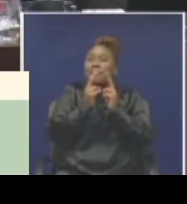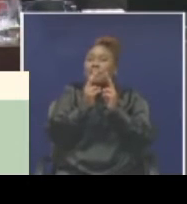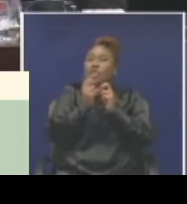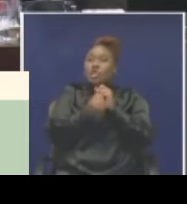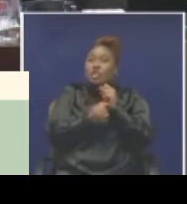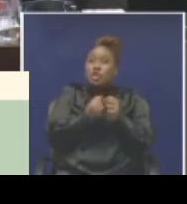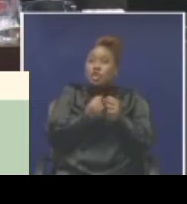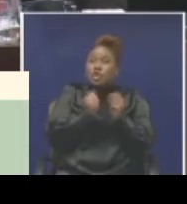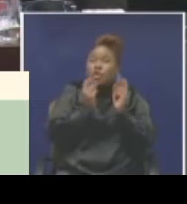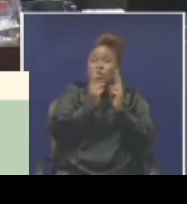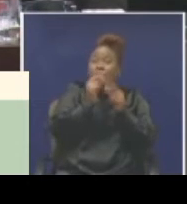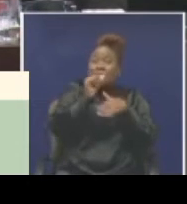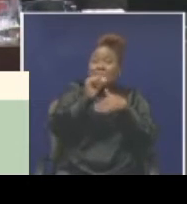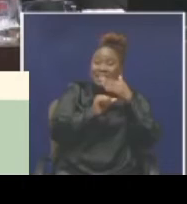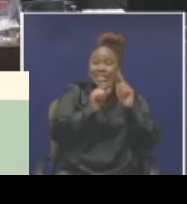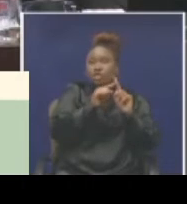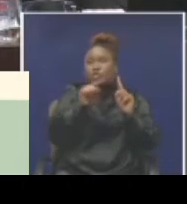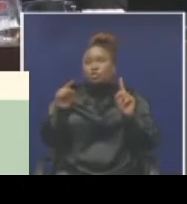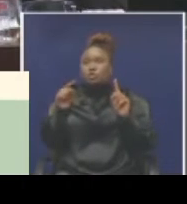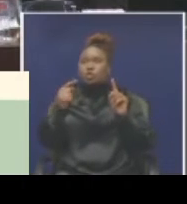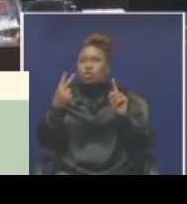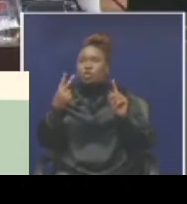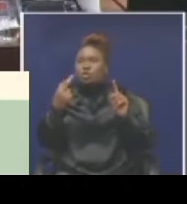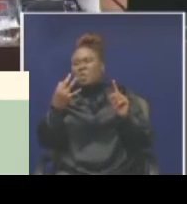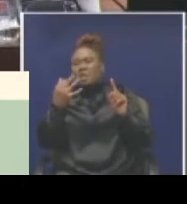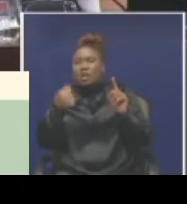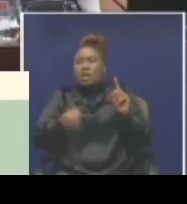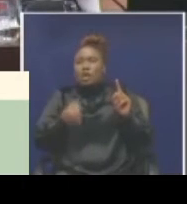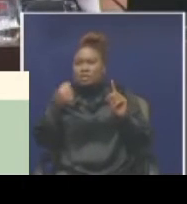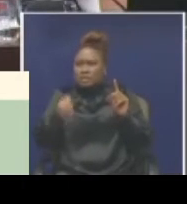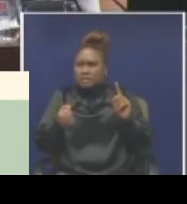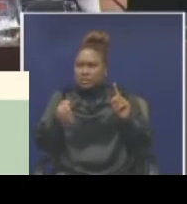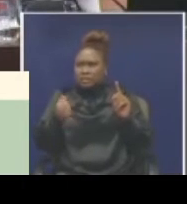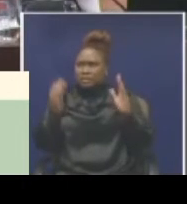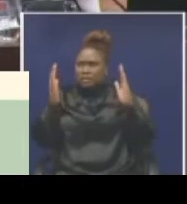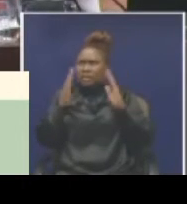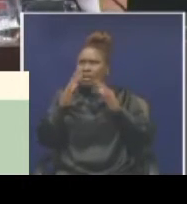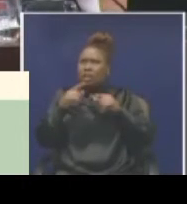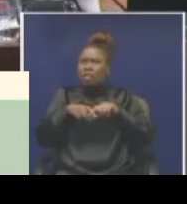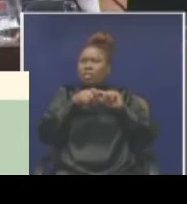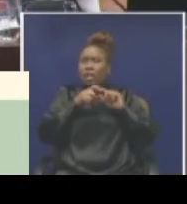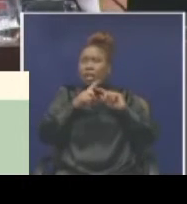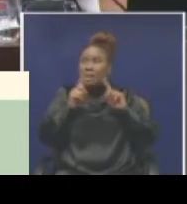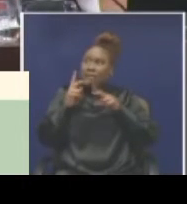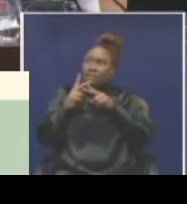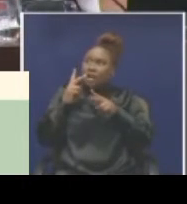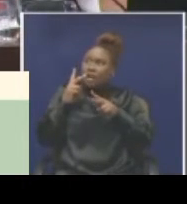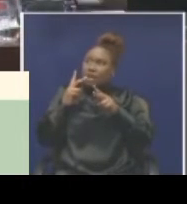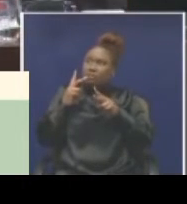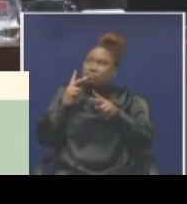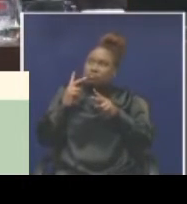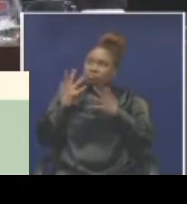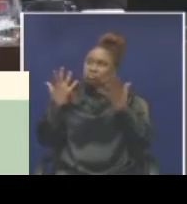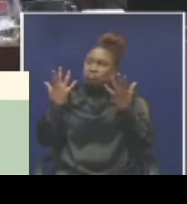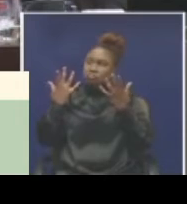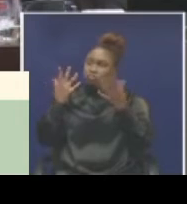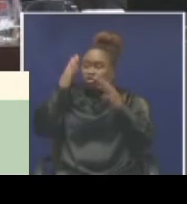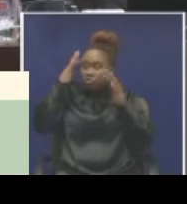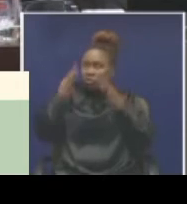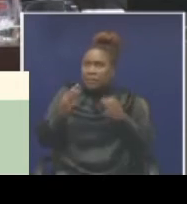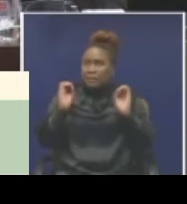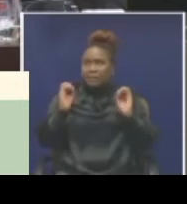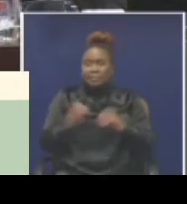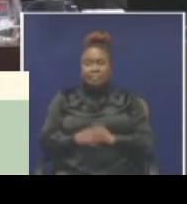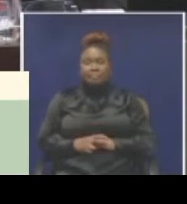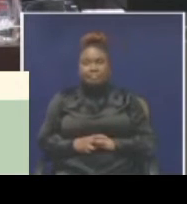years without finalization. We hope that will be fast-tracked. The issue of the backlog at the master's office, currently 13,000 kind